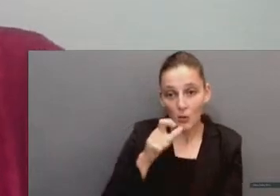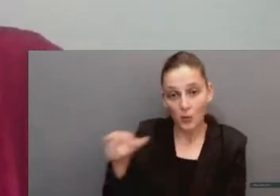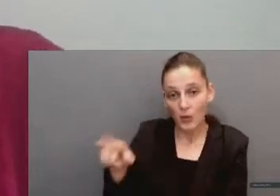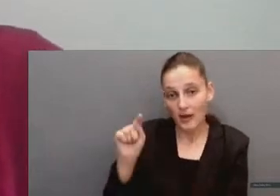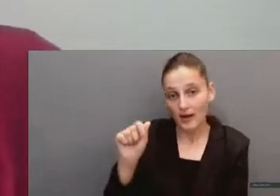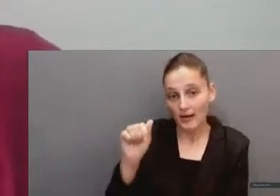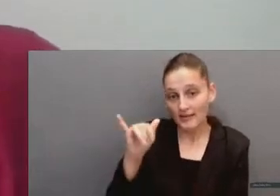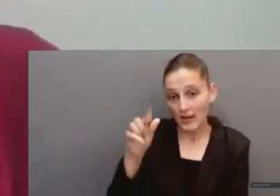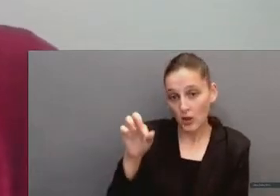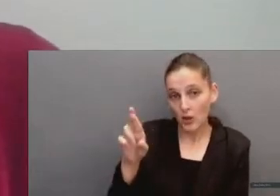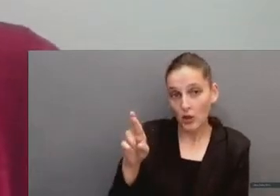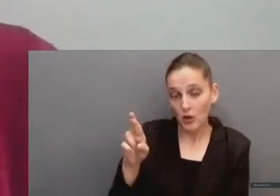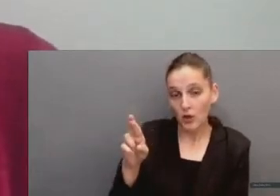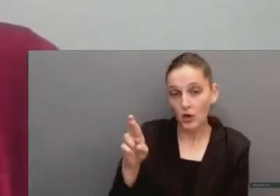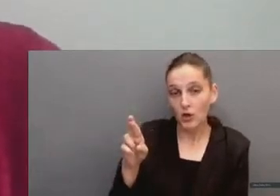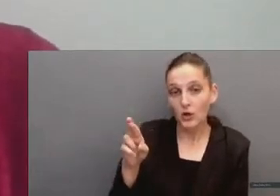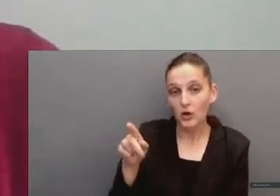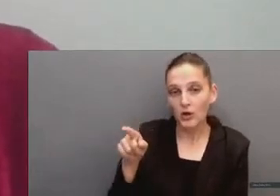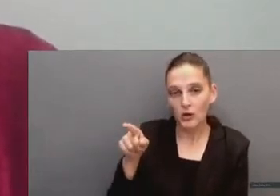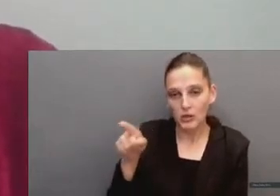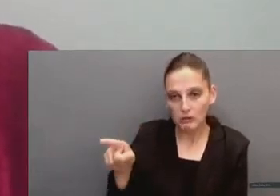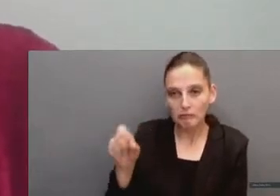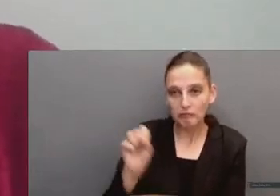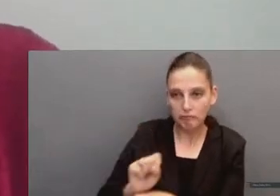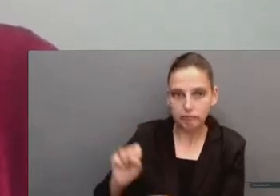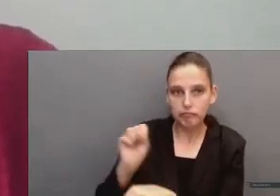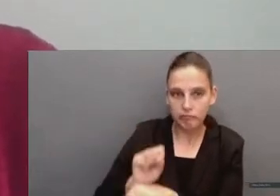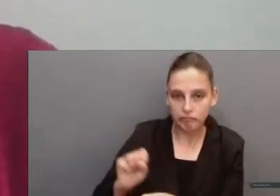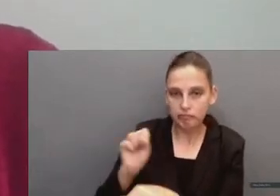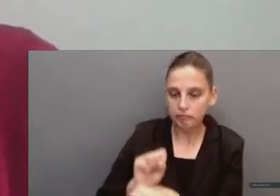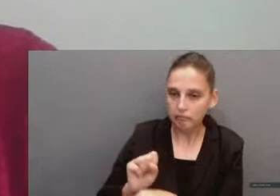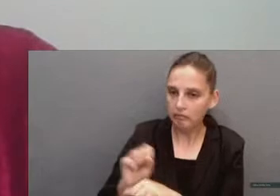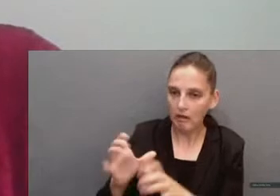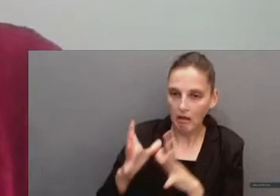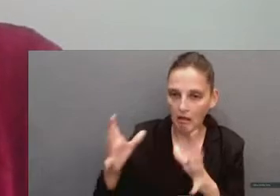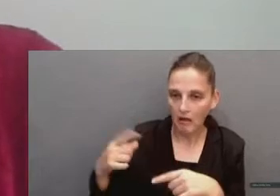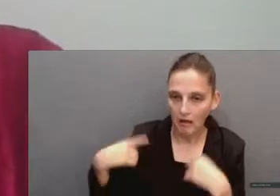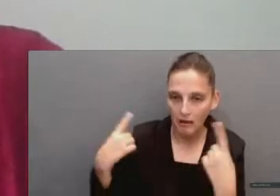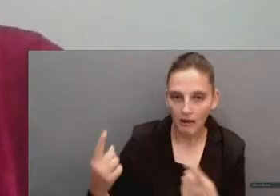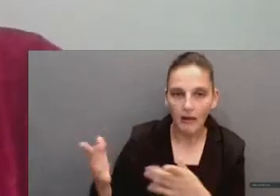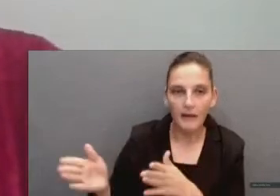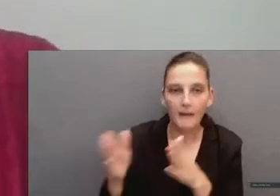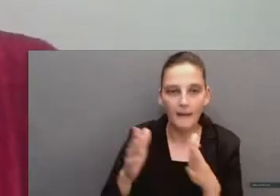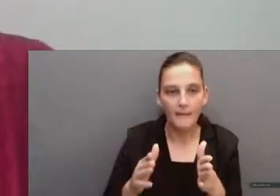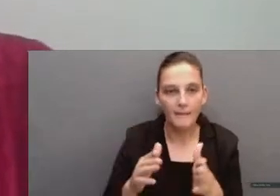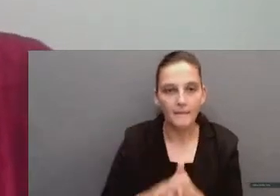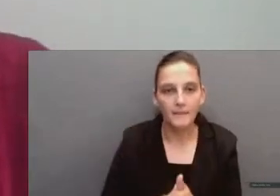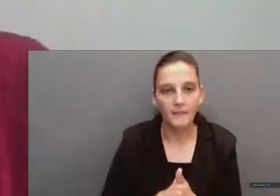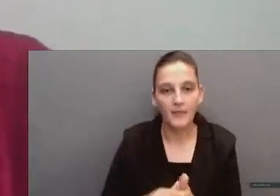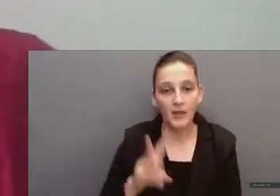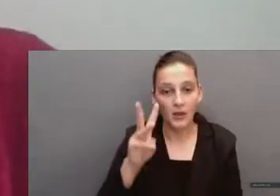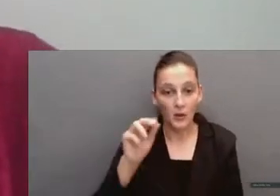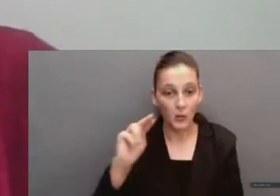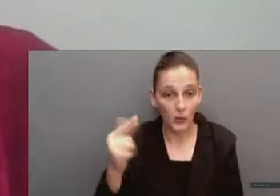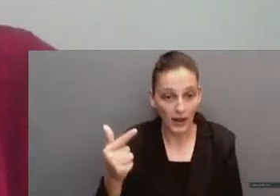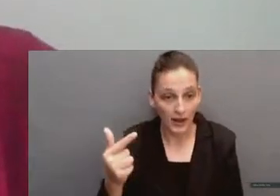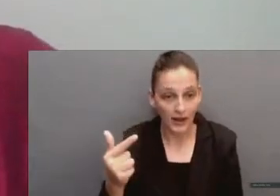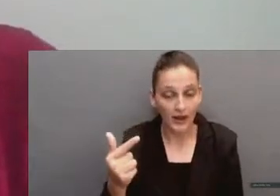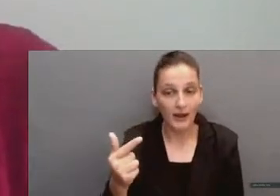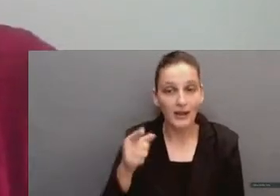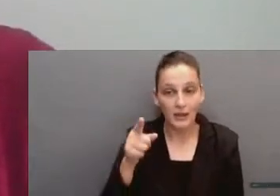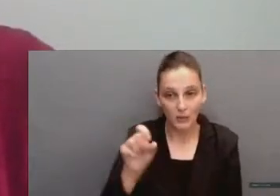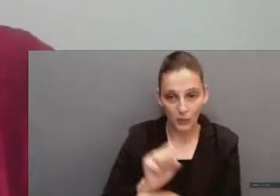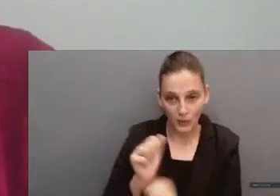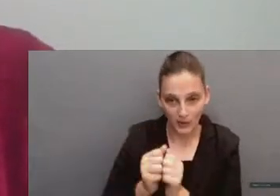really pulling a lot of the work behind the scene, and Min, Wayne, who has been working with